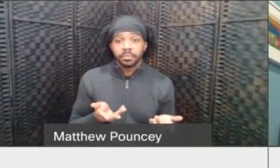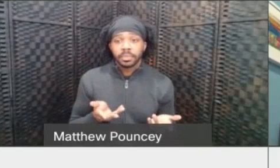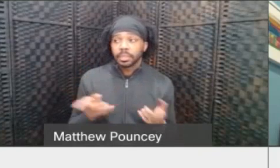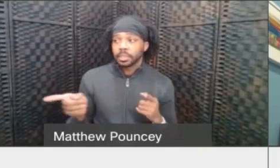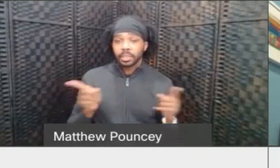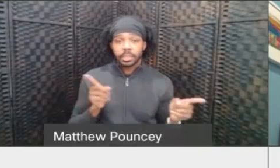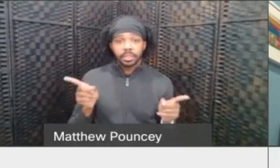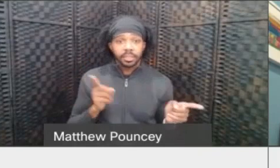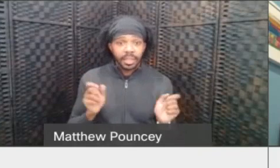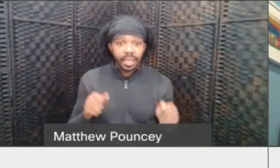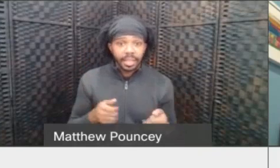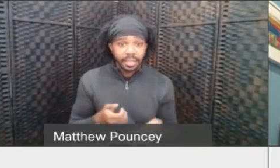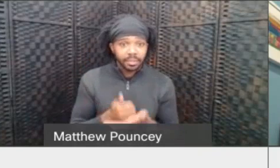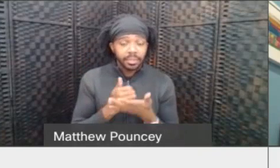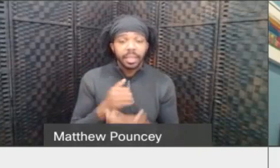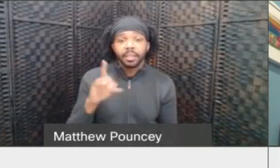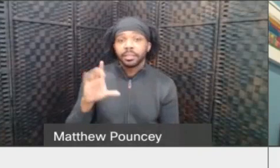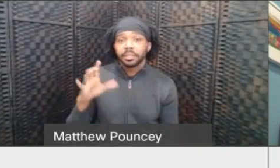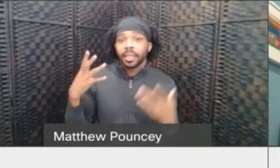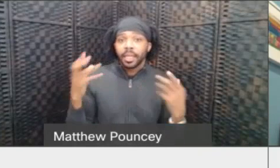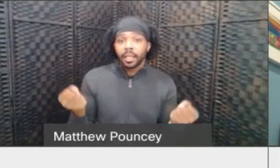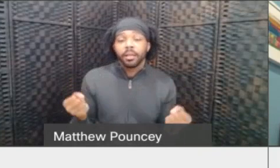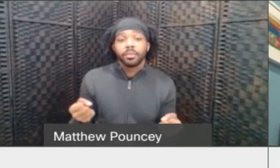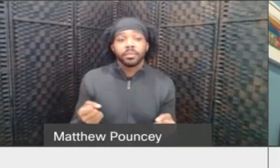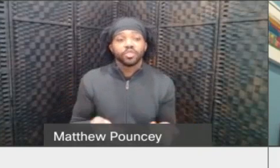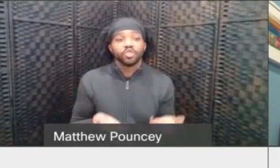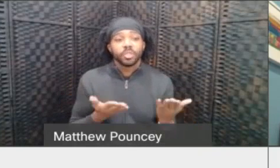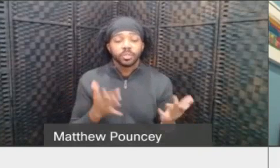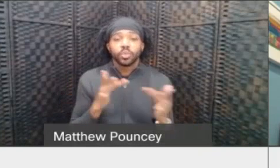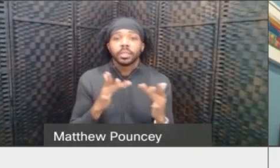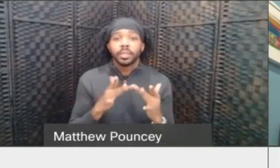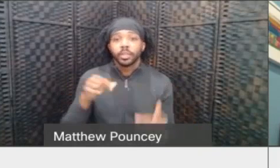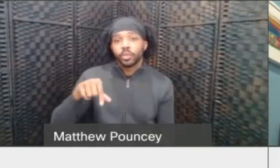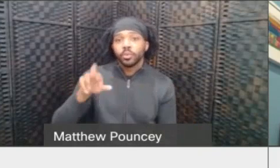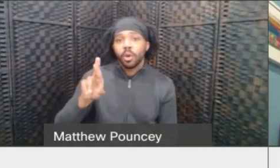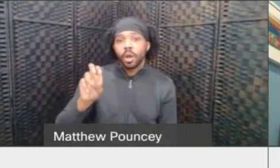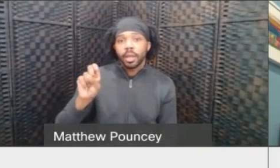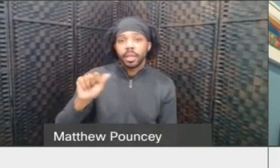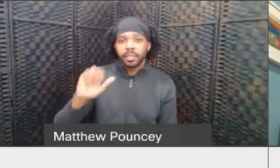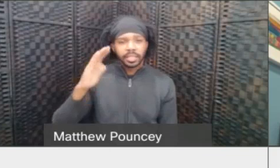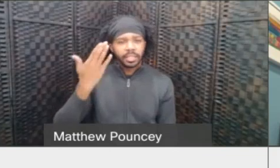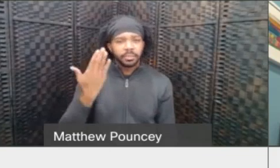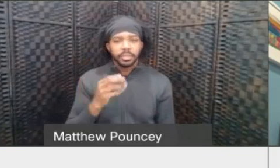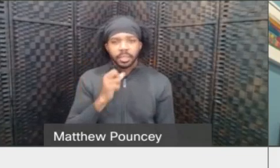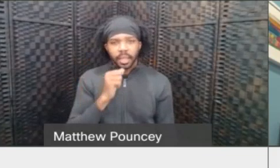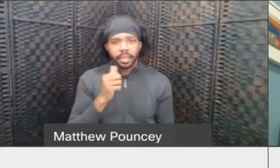Health suggesting that you reach out to your QRS just seems unusual to